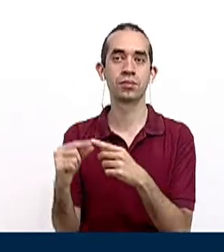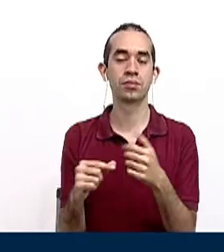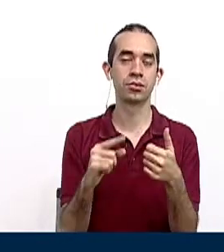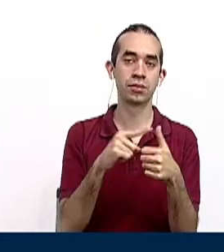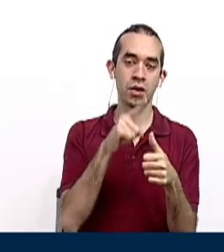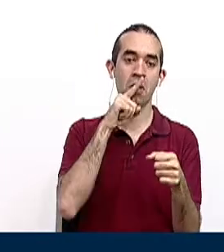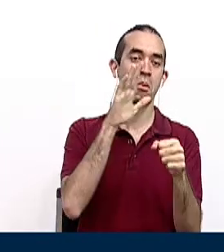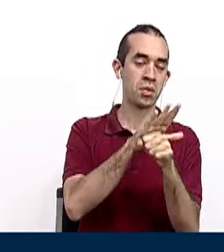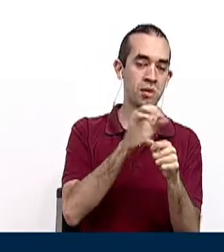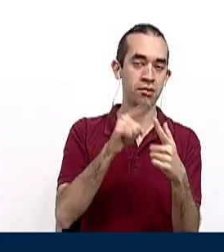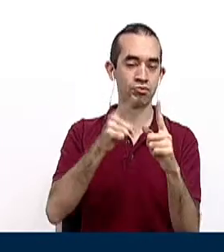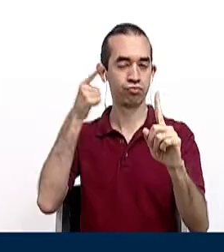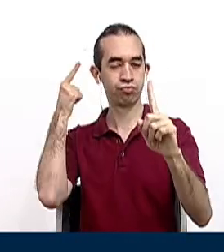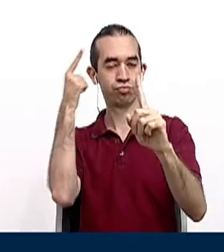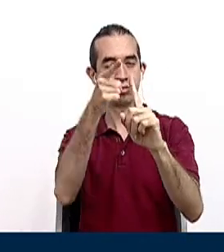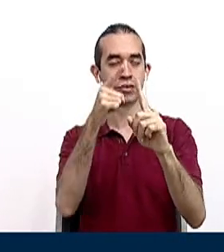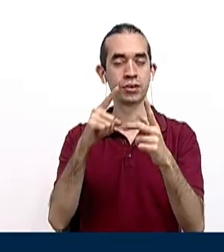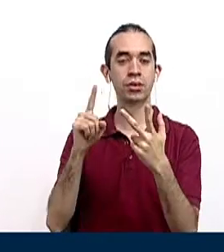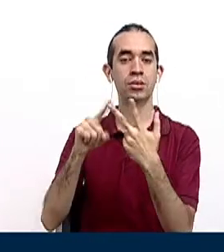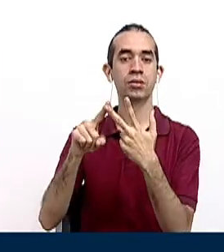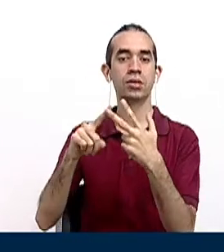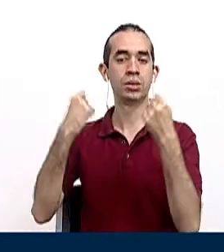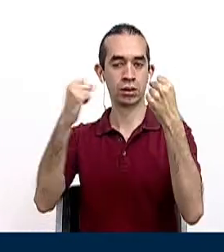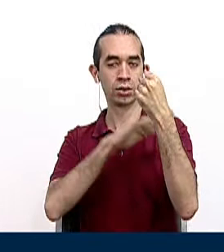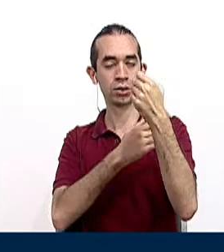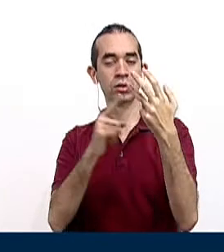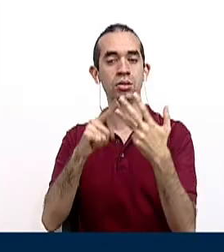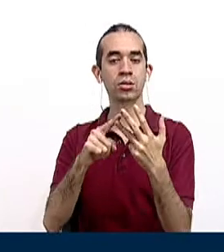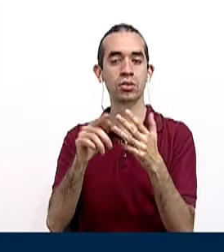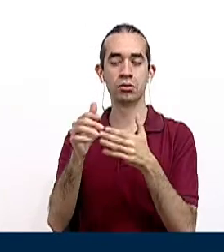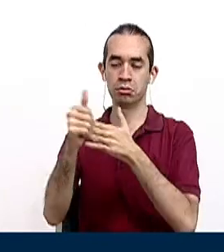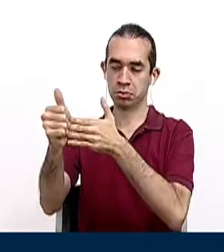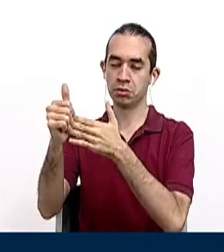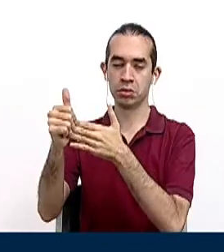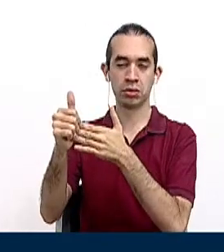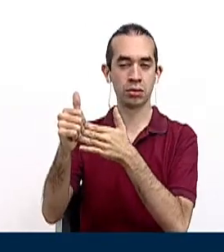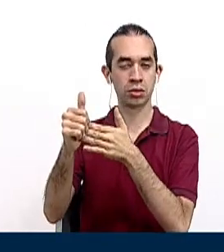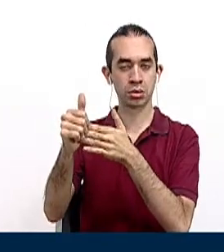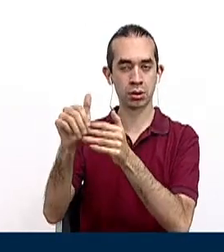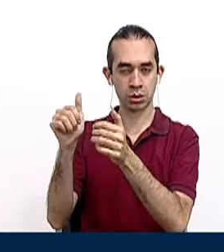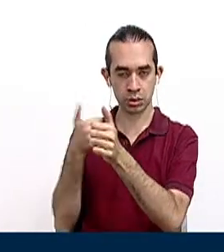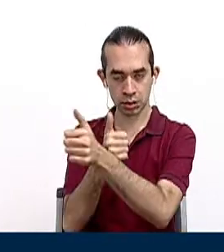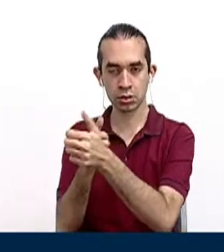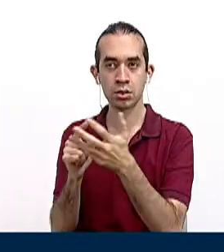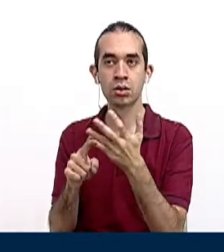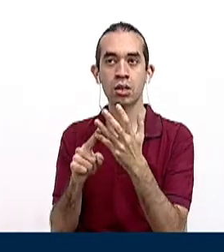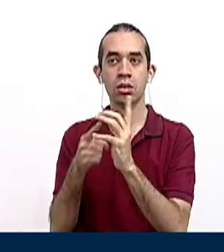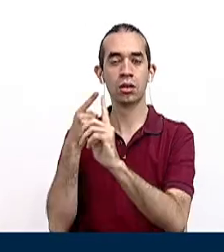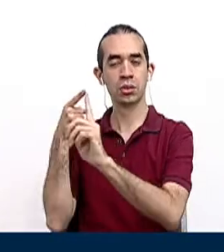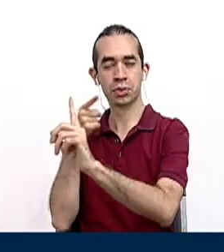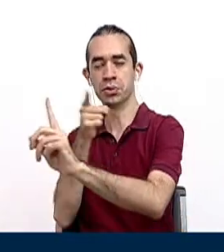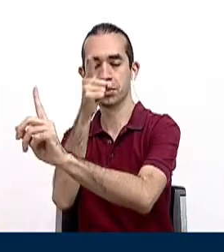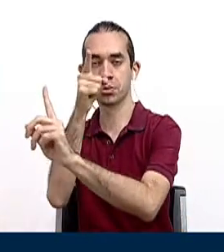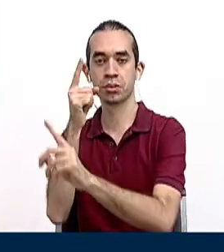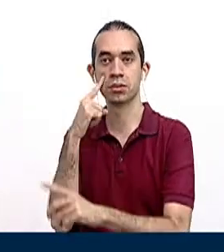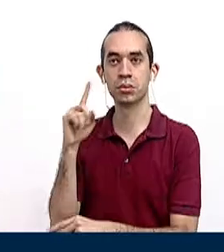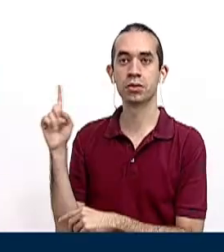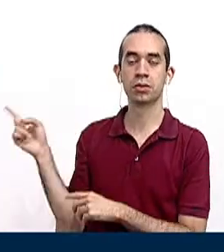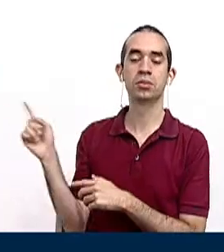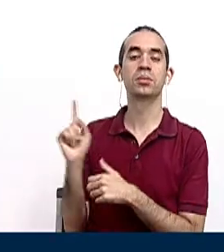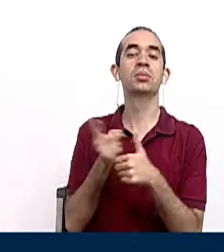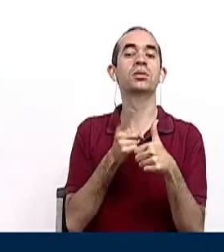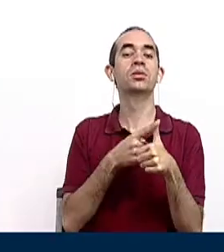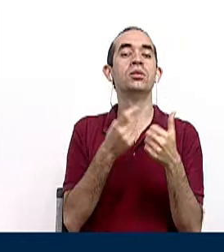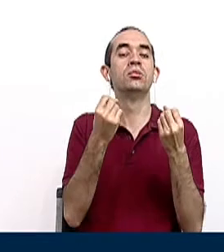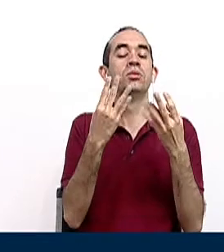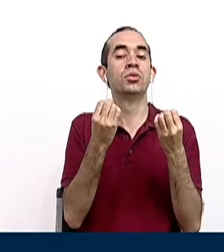goal, encourage, role models, and pursue. So let's start with number 1. Many adults